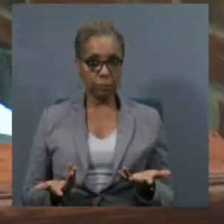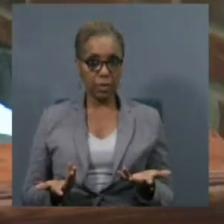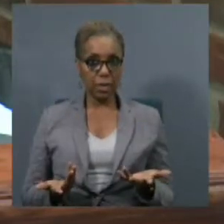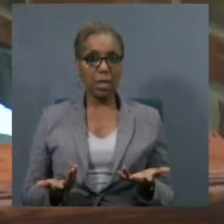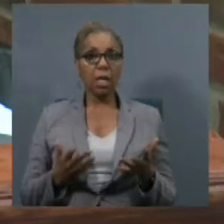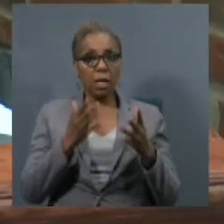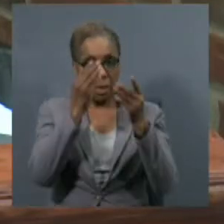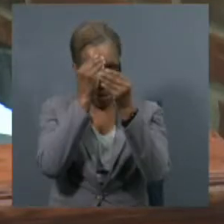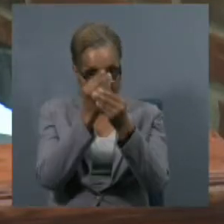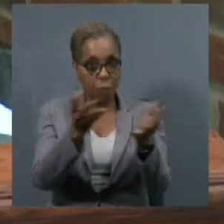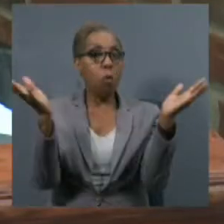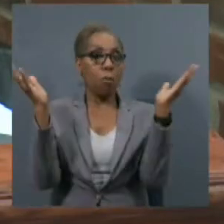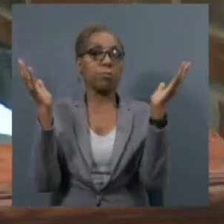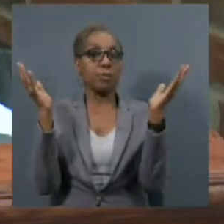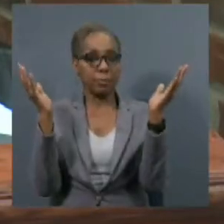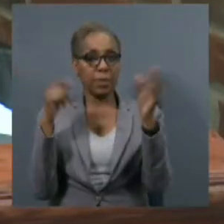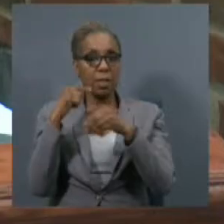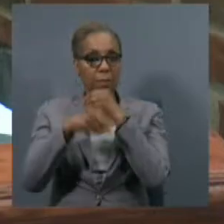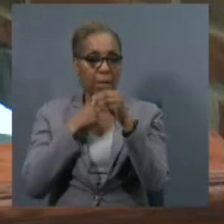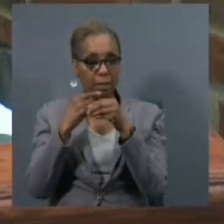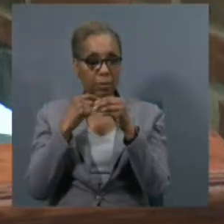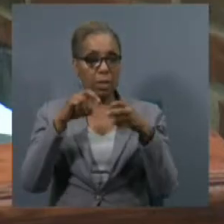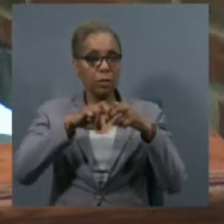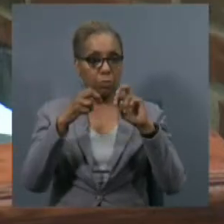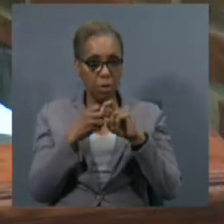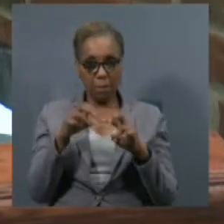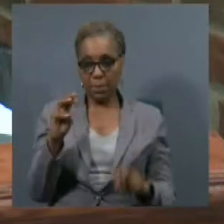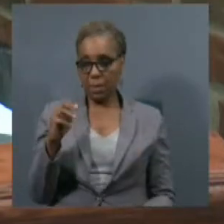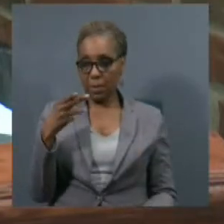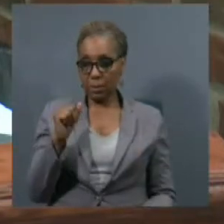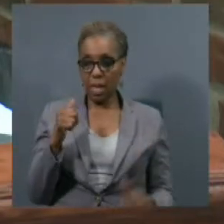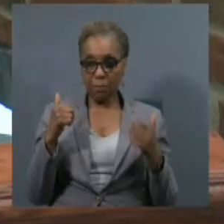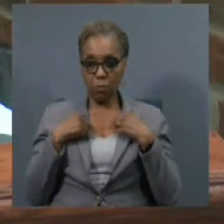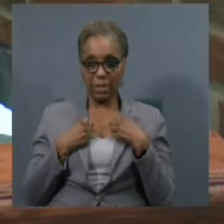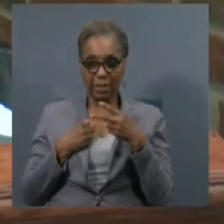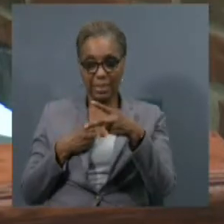apprised of the problems with MHA that has had with these two properties,